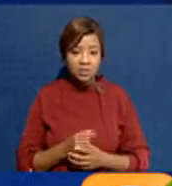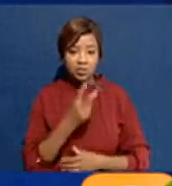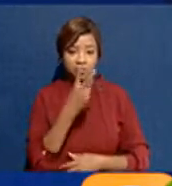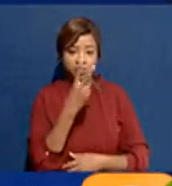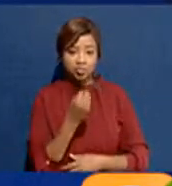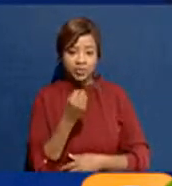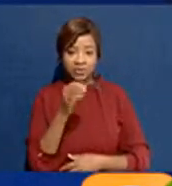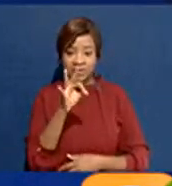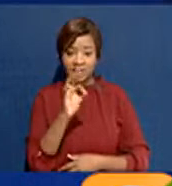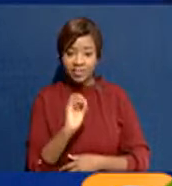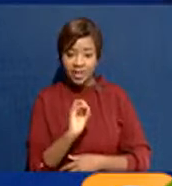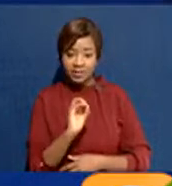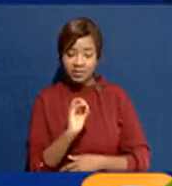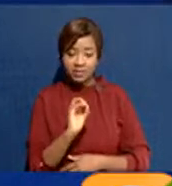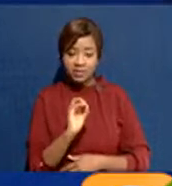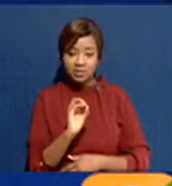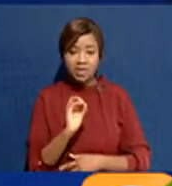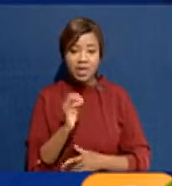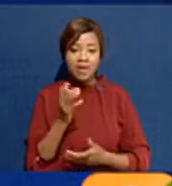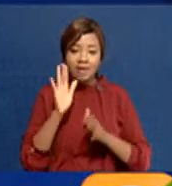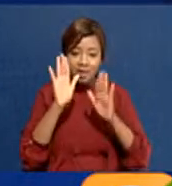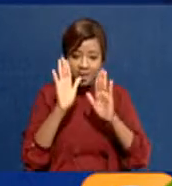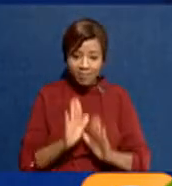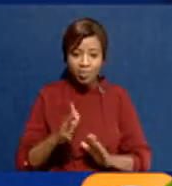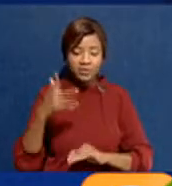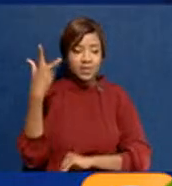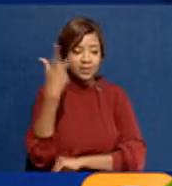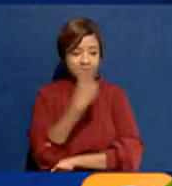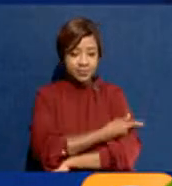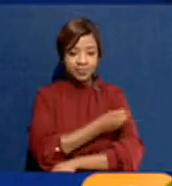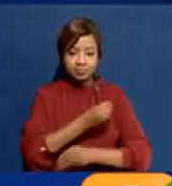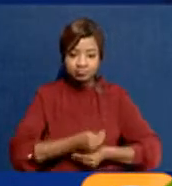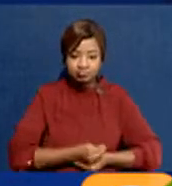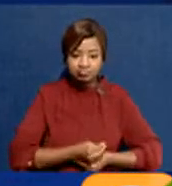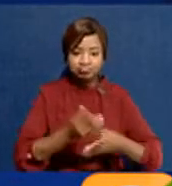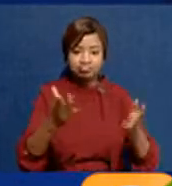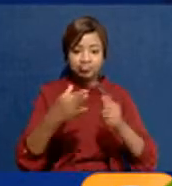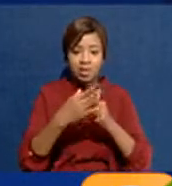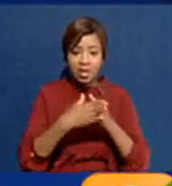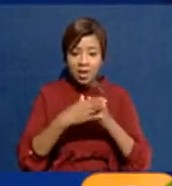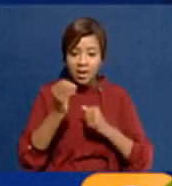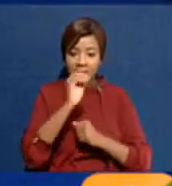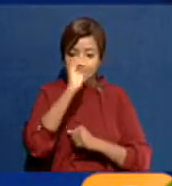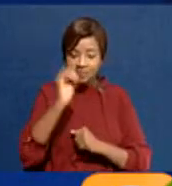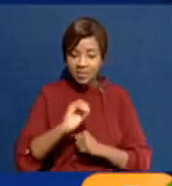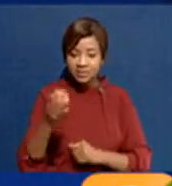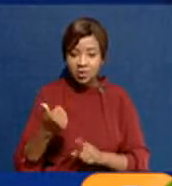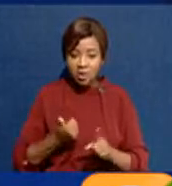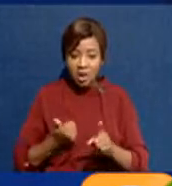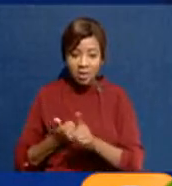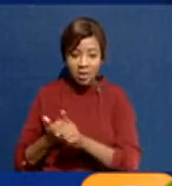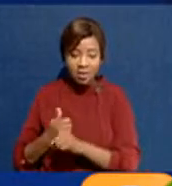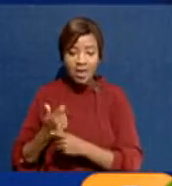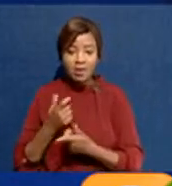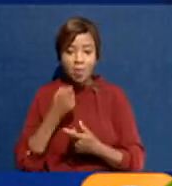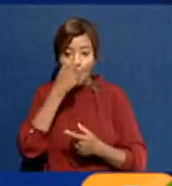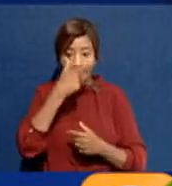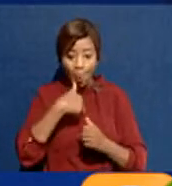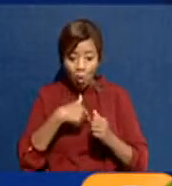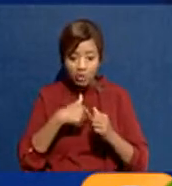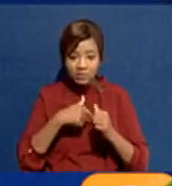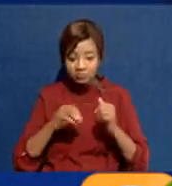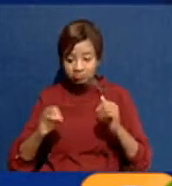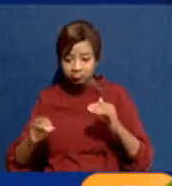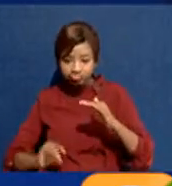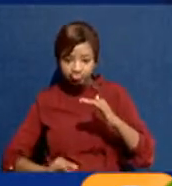2030 to immunize at least 90% of girls who are 15 and under up to 15 years.